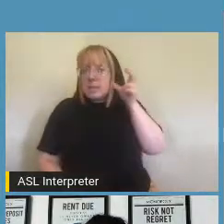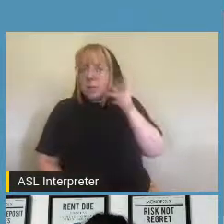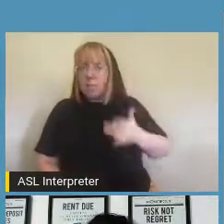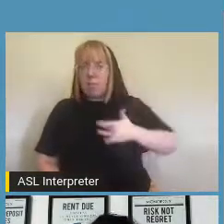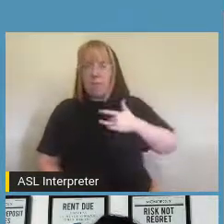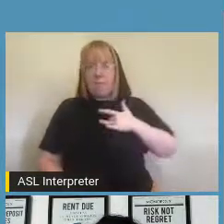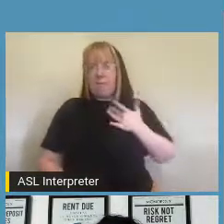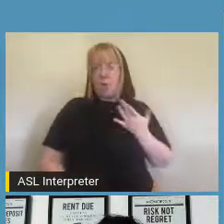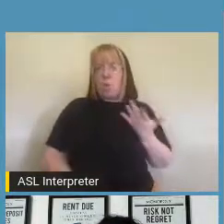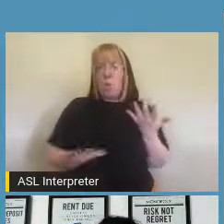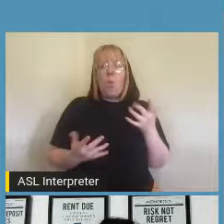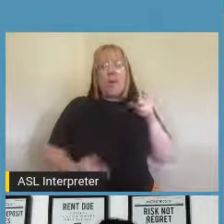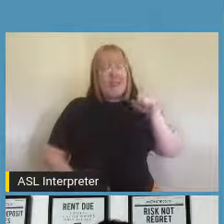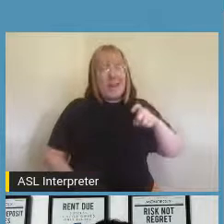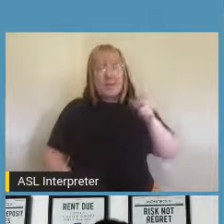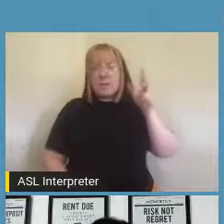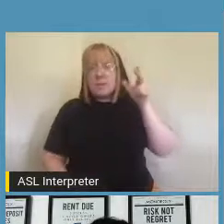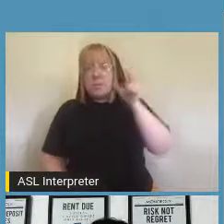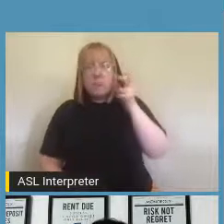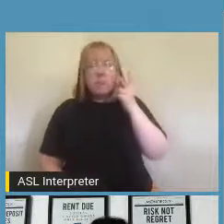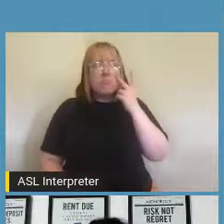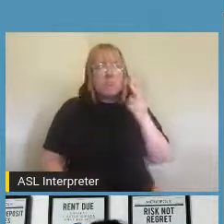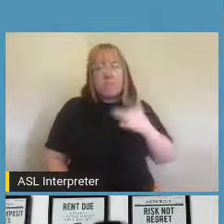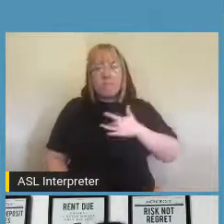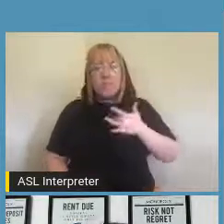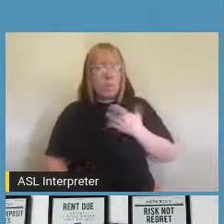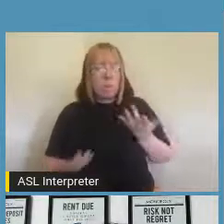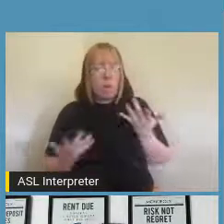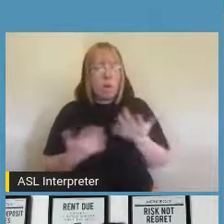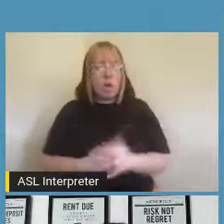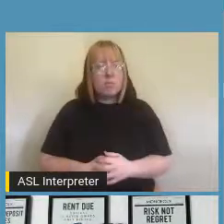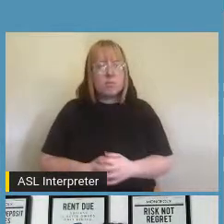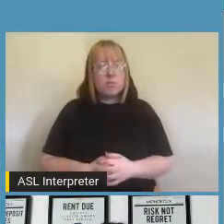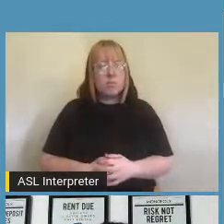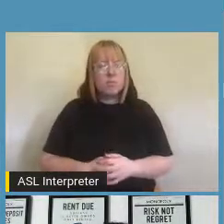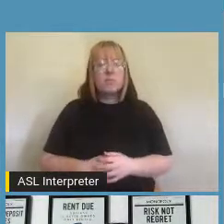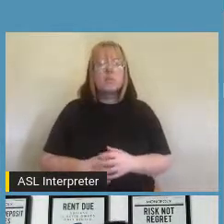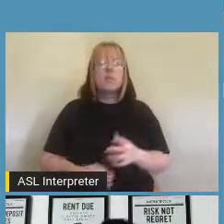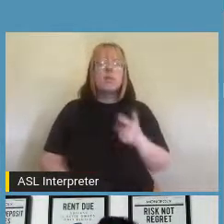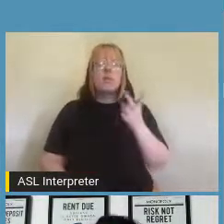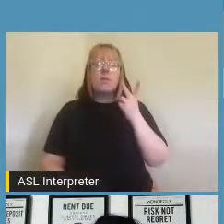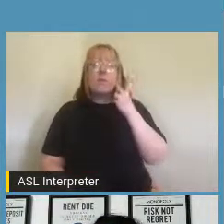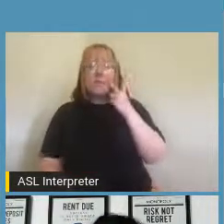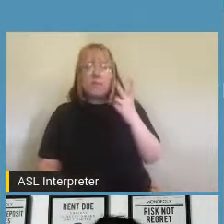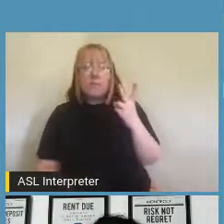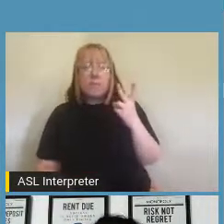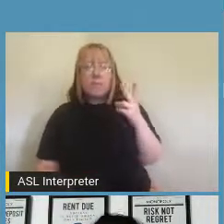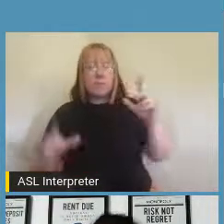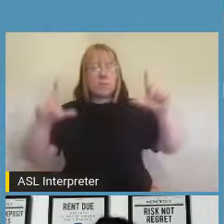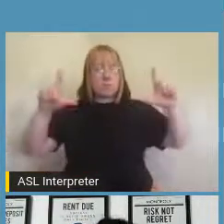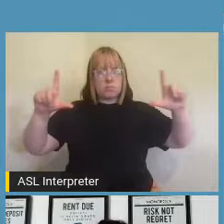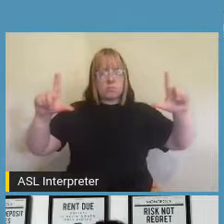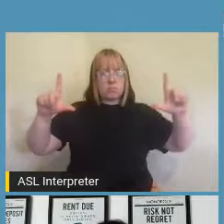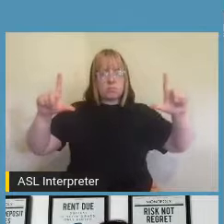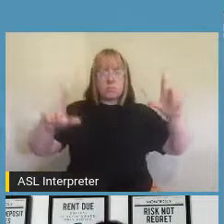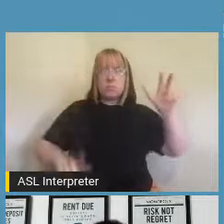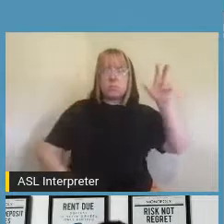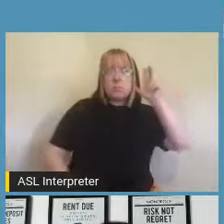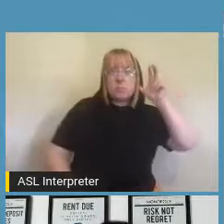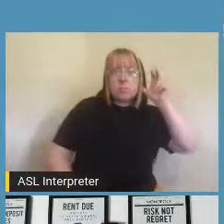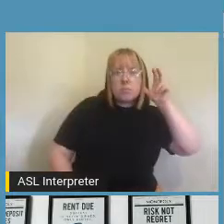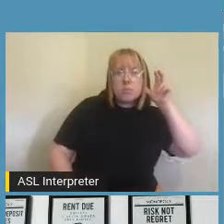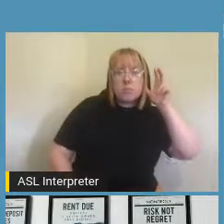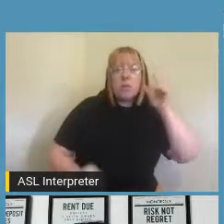start to go into the plan. So what do they need to see? AKA, what's the shot list? What might we need to hear? AKA, what are